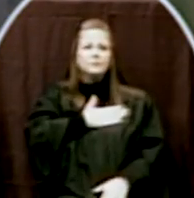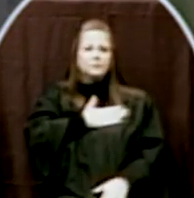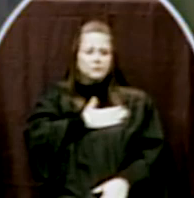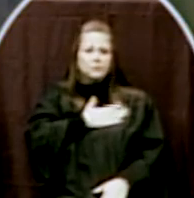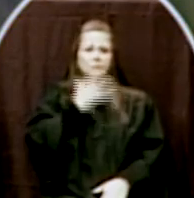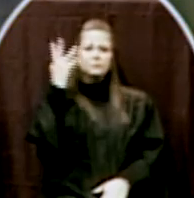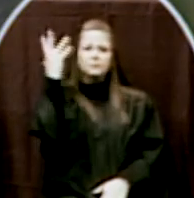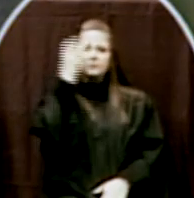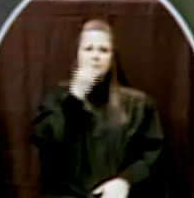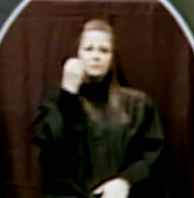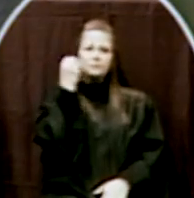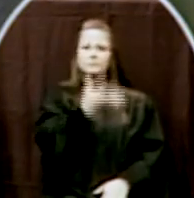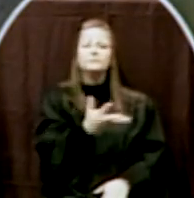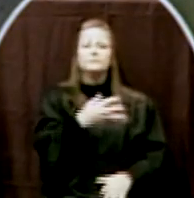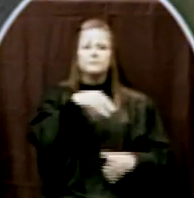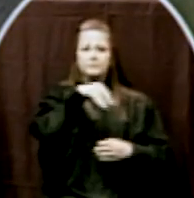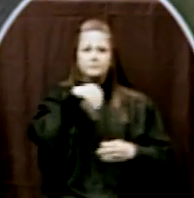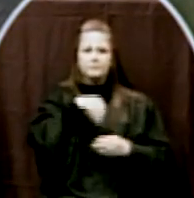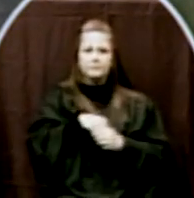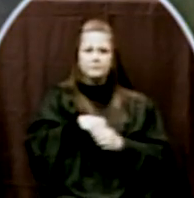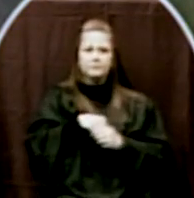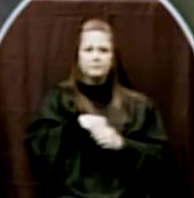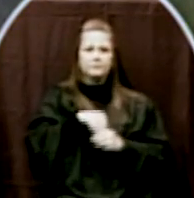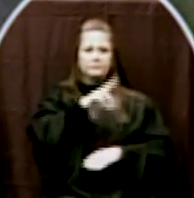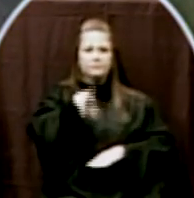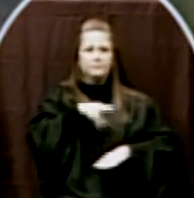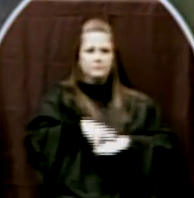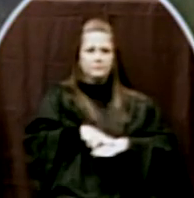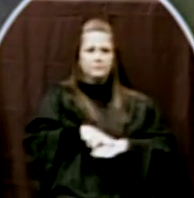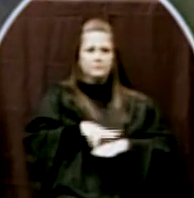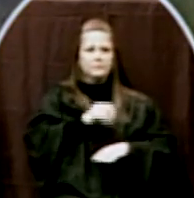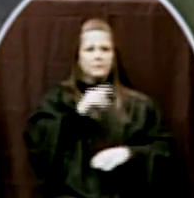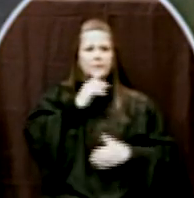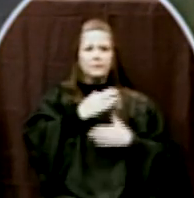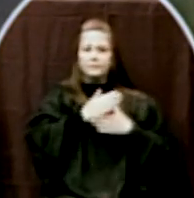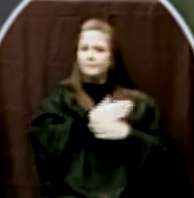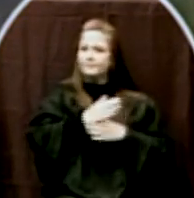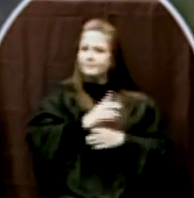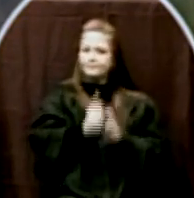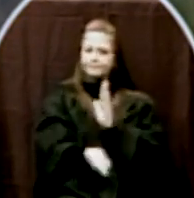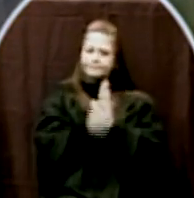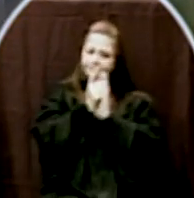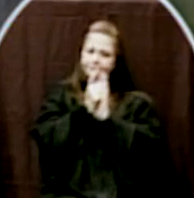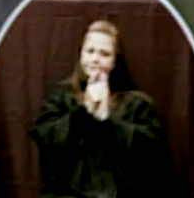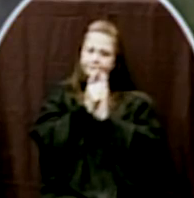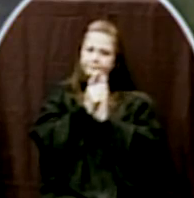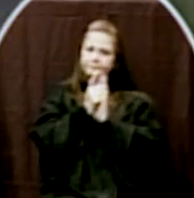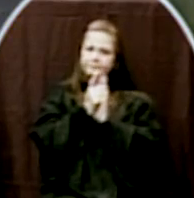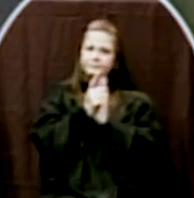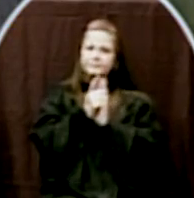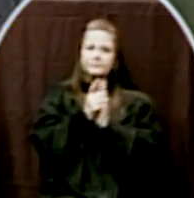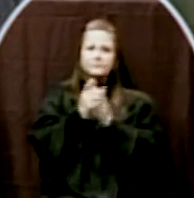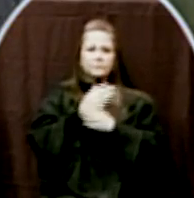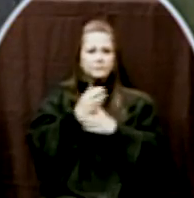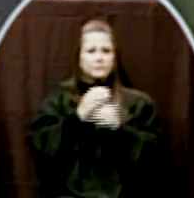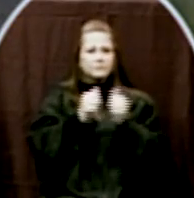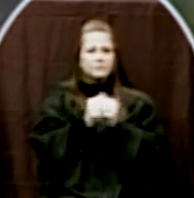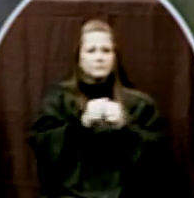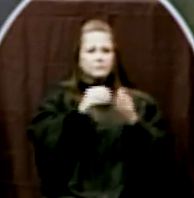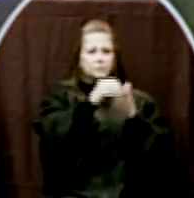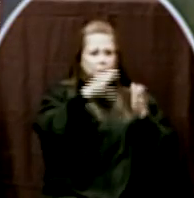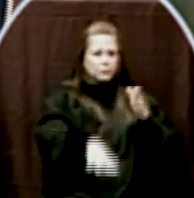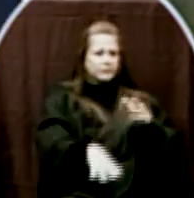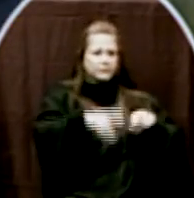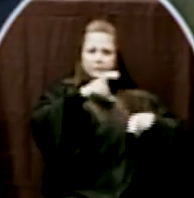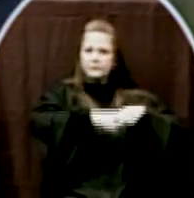science in nature. And there are sublime shared moments with a bunch of students sitting on an outcrop, sitting on the edge of a canyon,